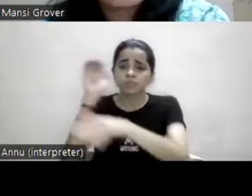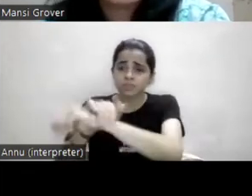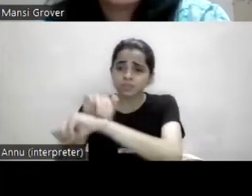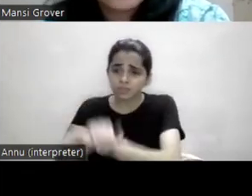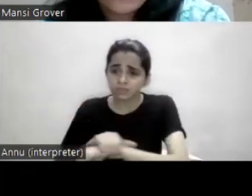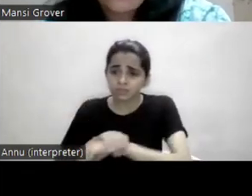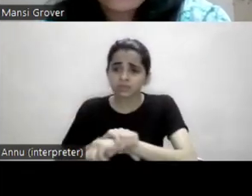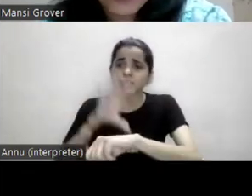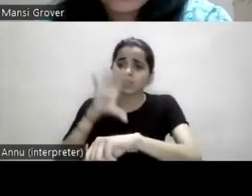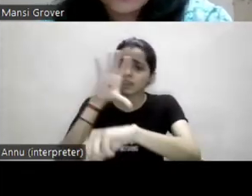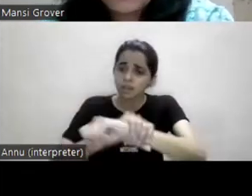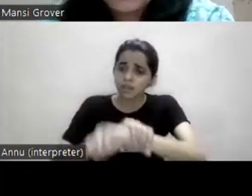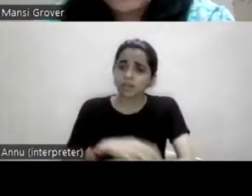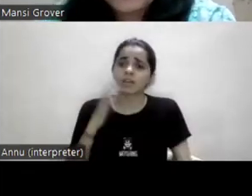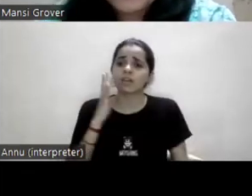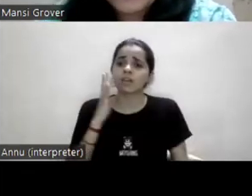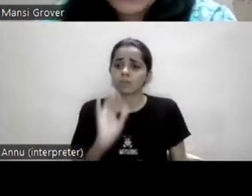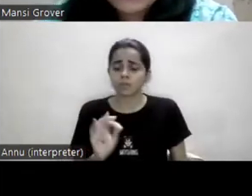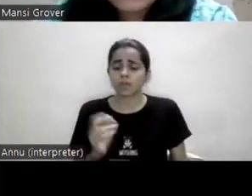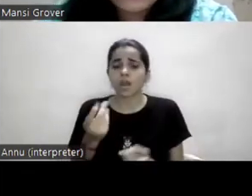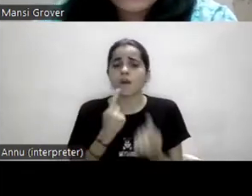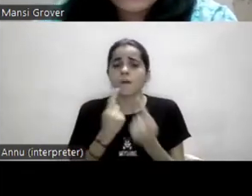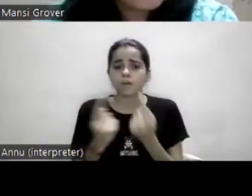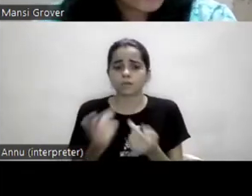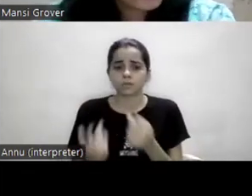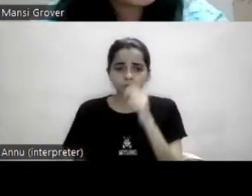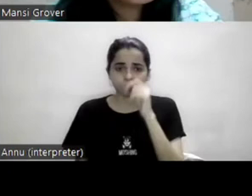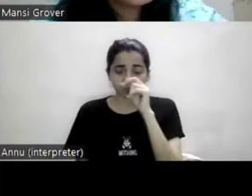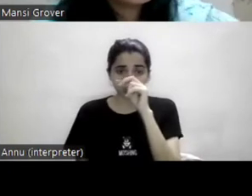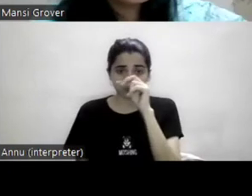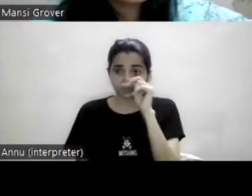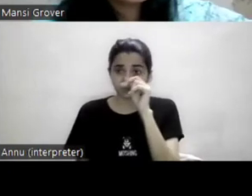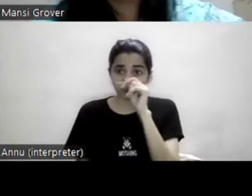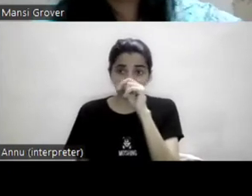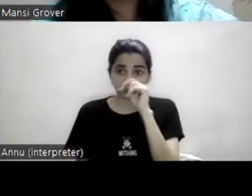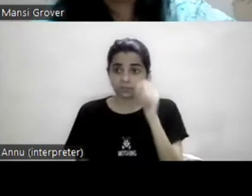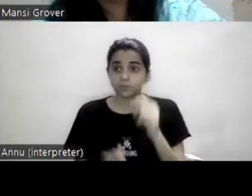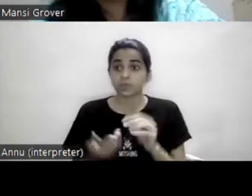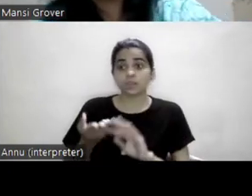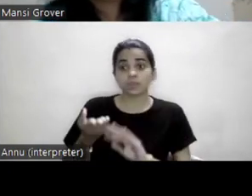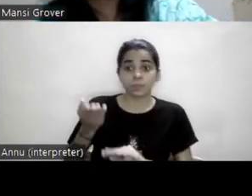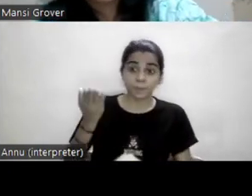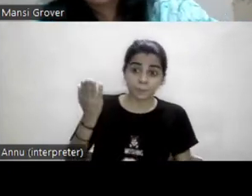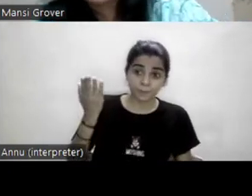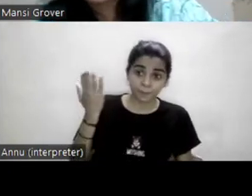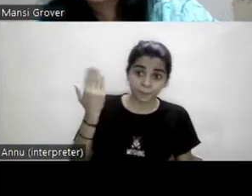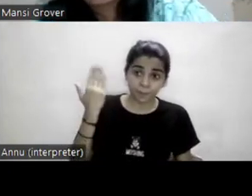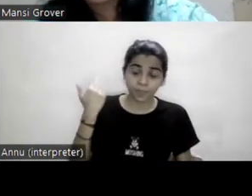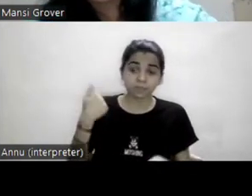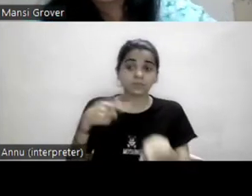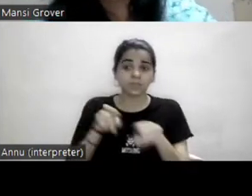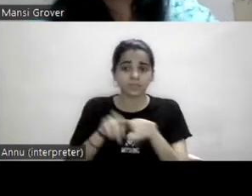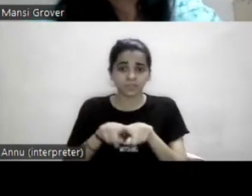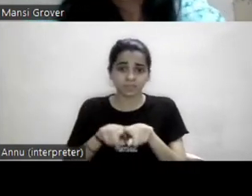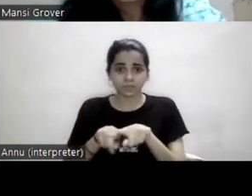need to talk about them. So the earliest examples